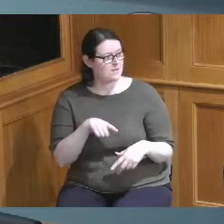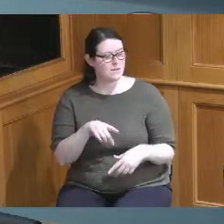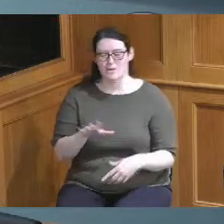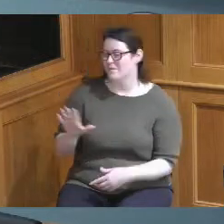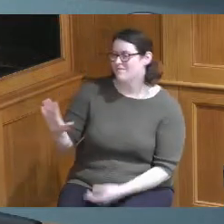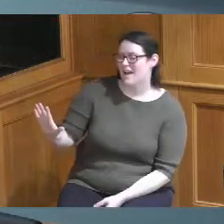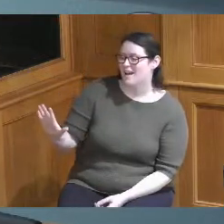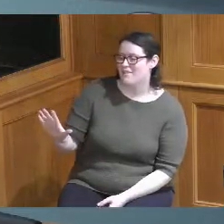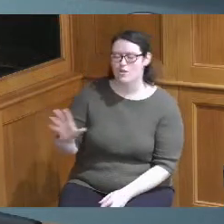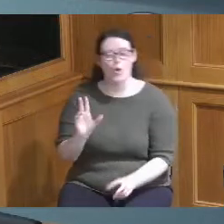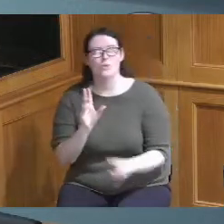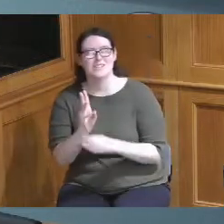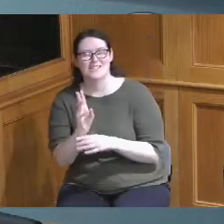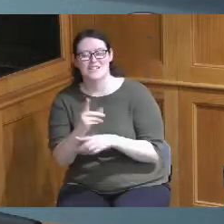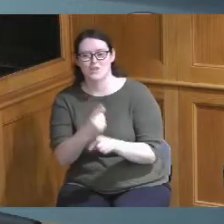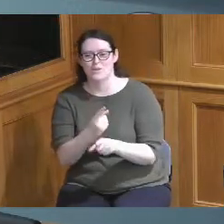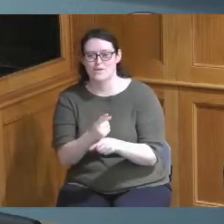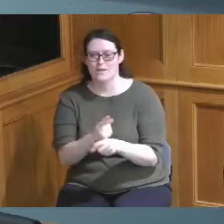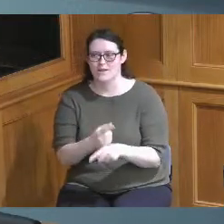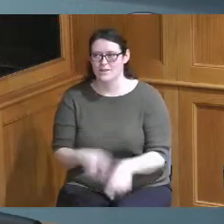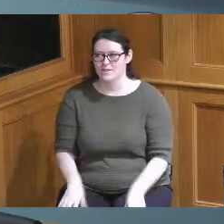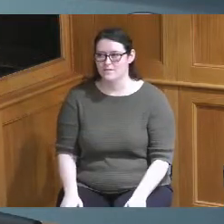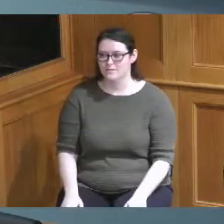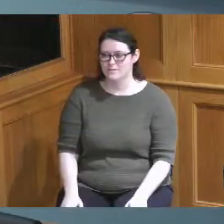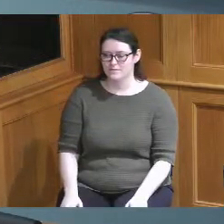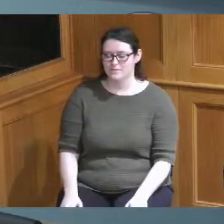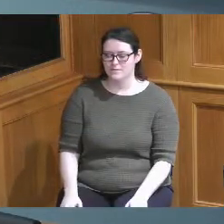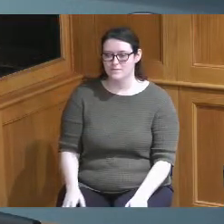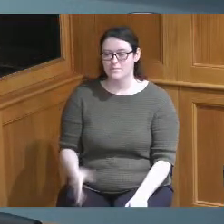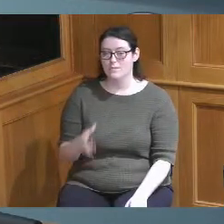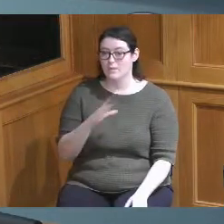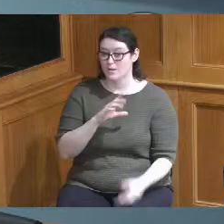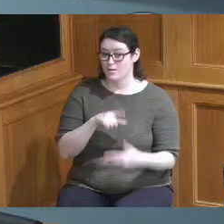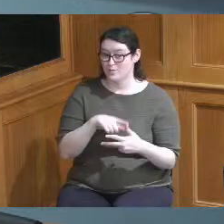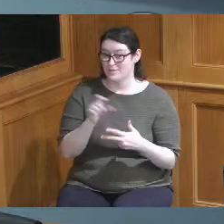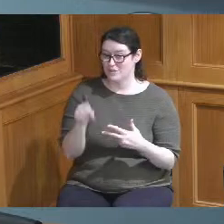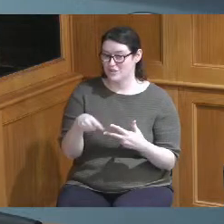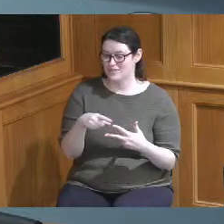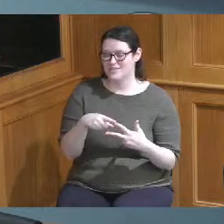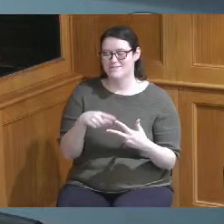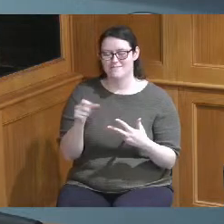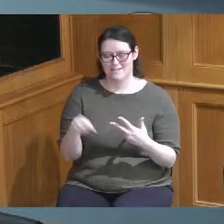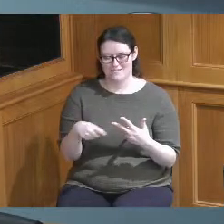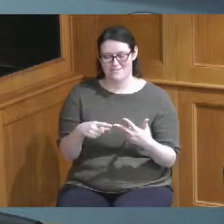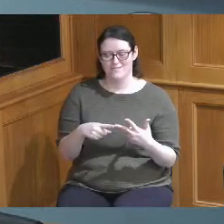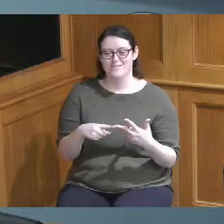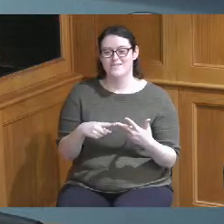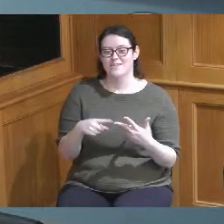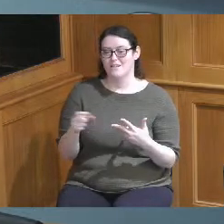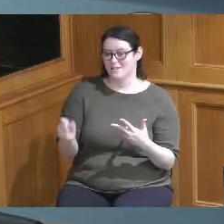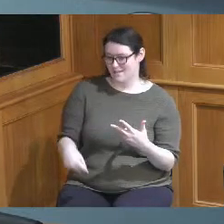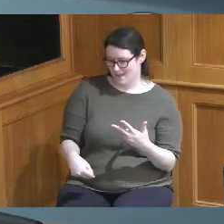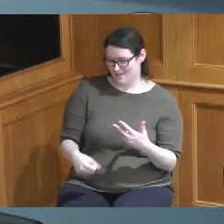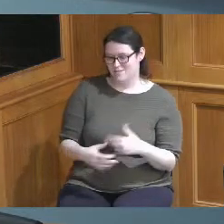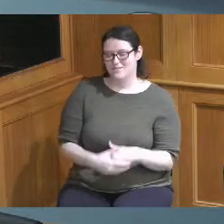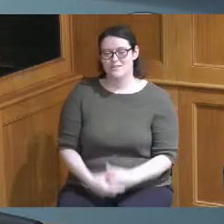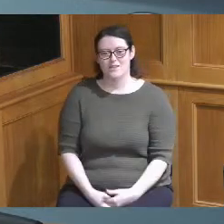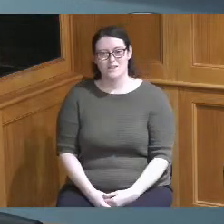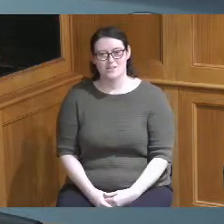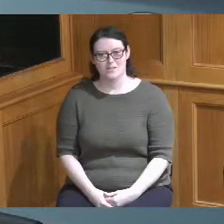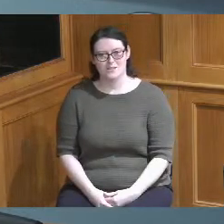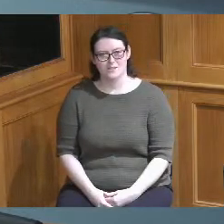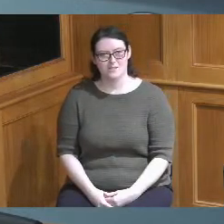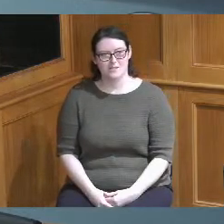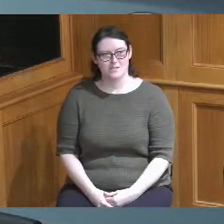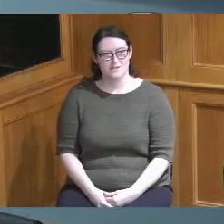5. Yes, 6. I'm sorry. 6. Commissioner Reese? Yes. Commissioner Driehaus? Yes. Commissioner Summer Dumas? Yes.